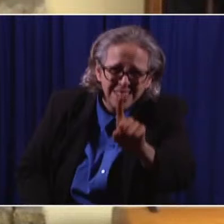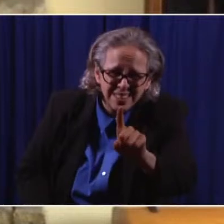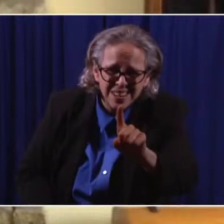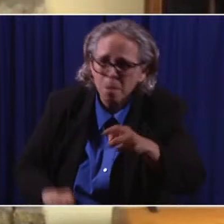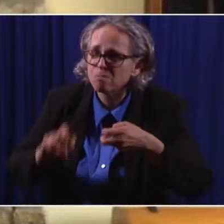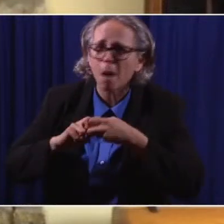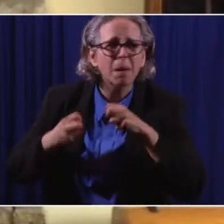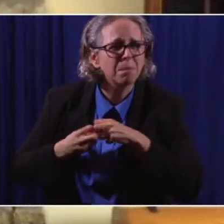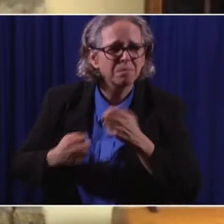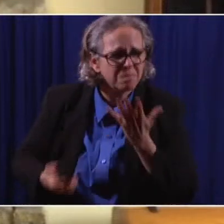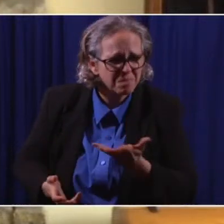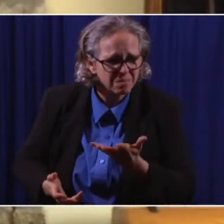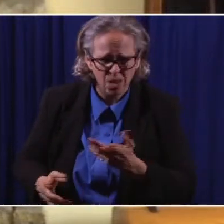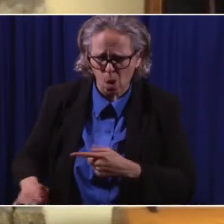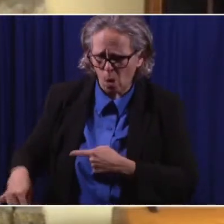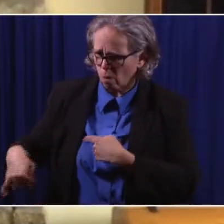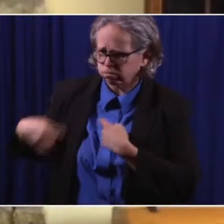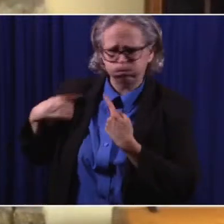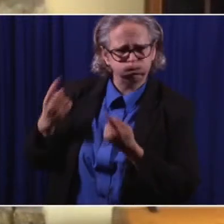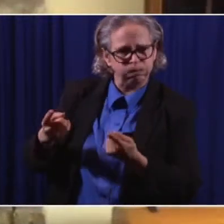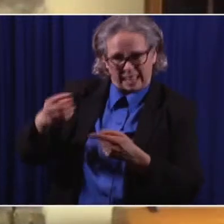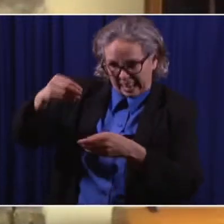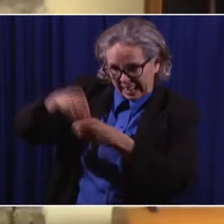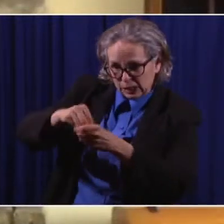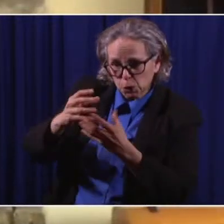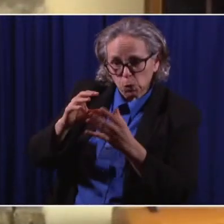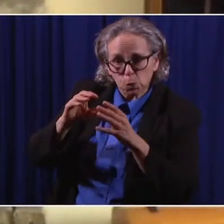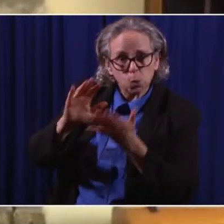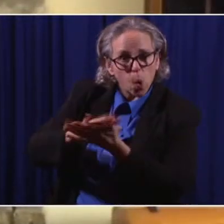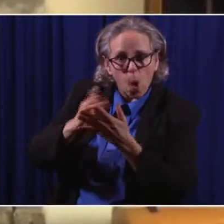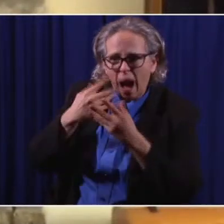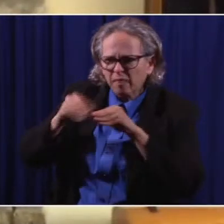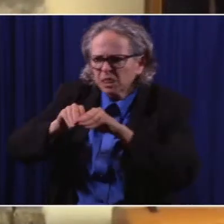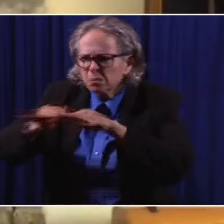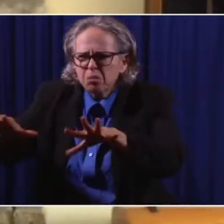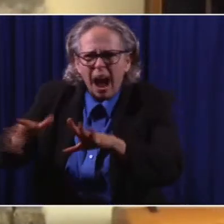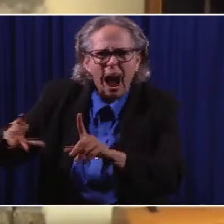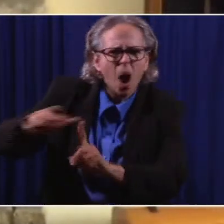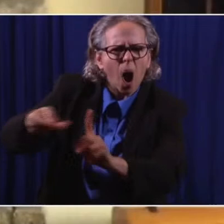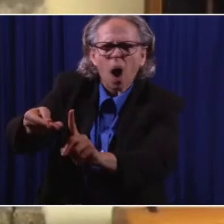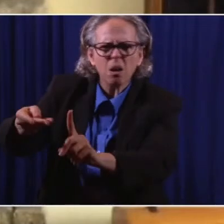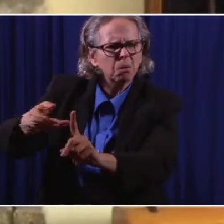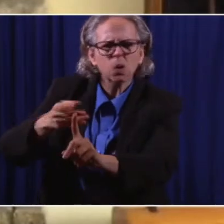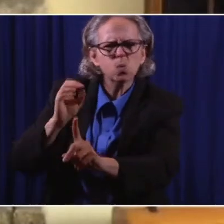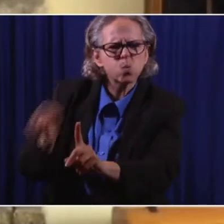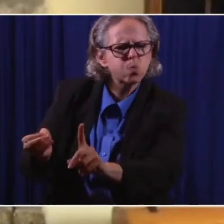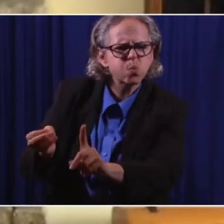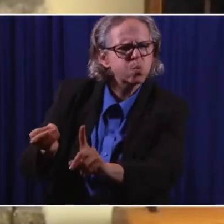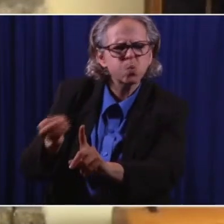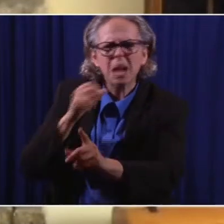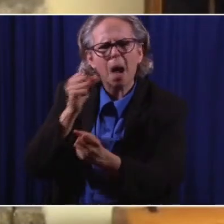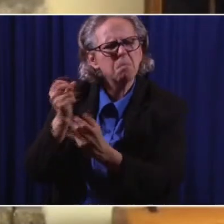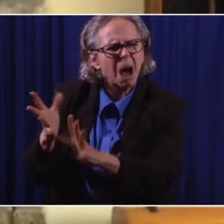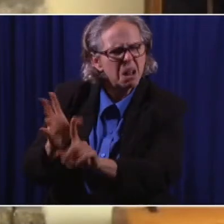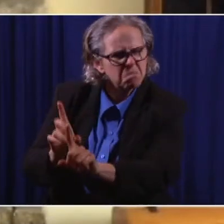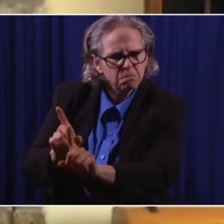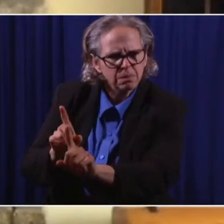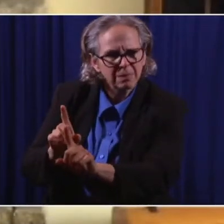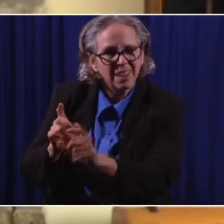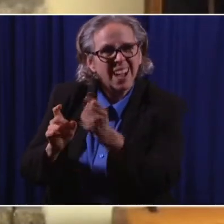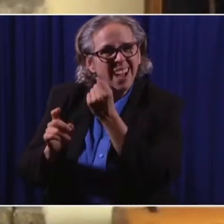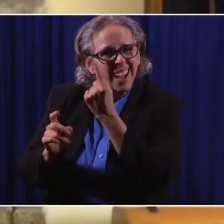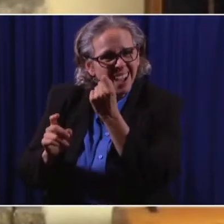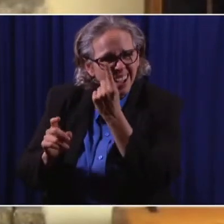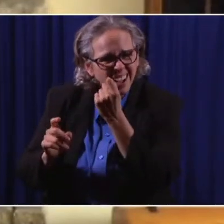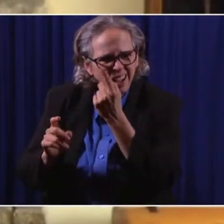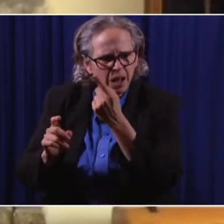schools themselves. And it goes back to what I've said, that what we've learned. What we've learned is when people are in